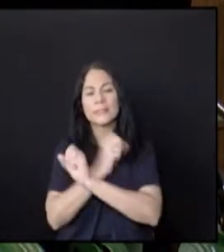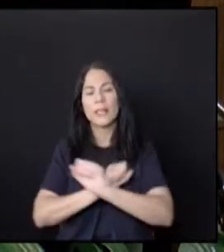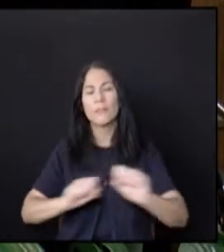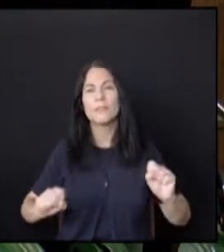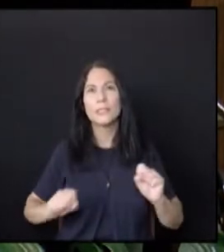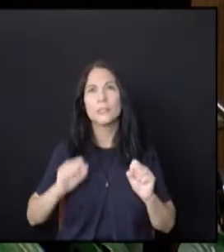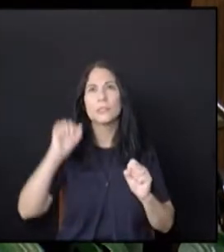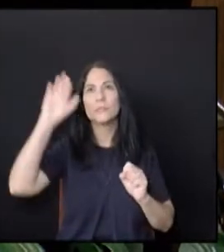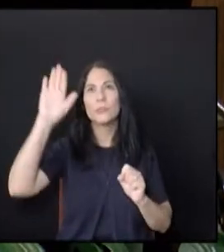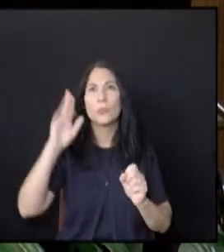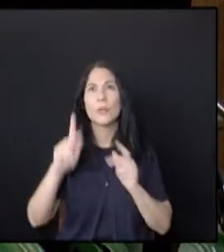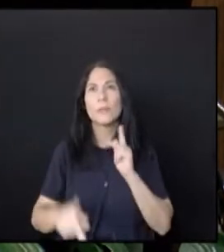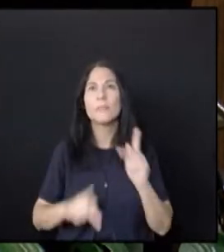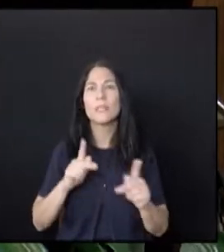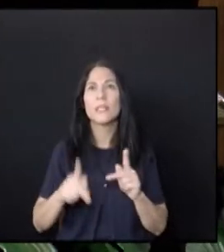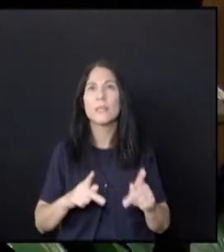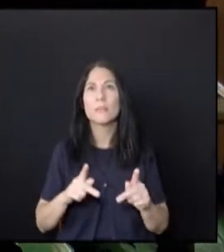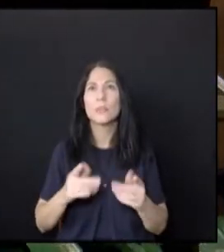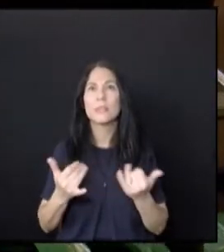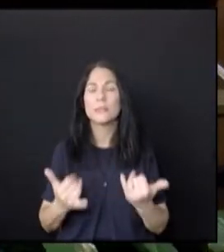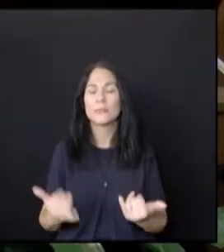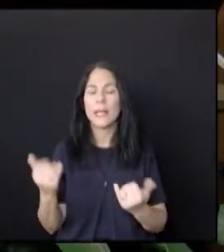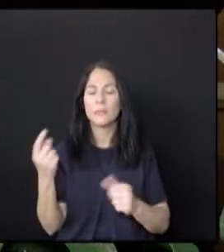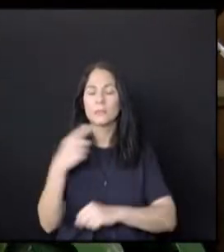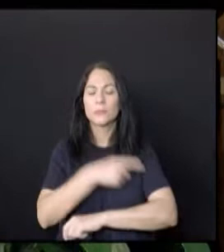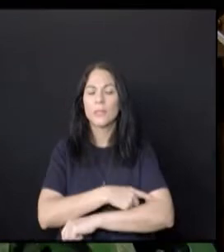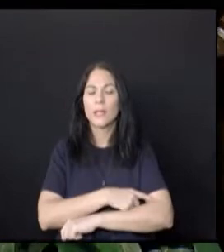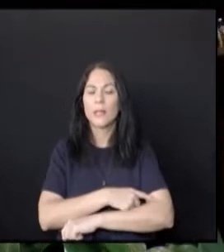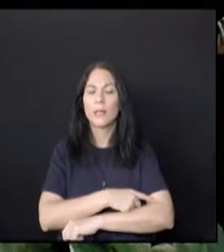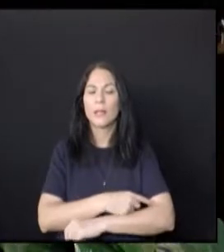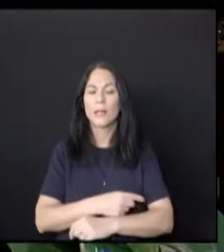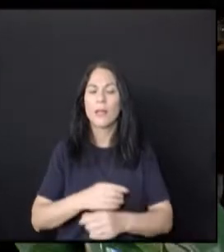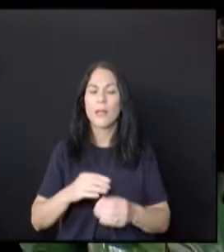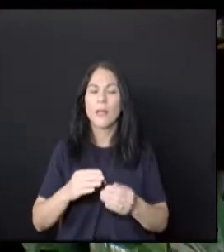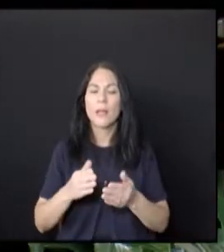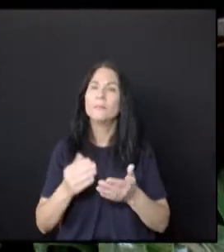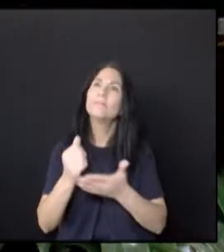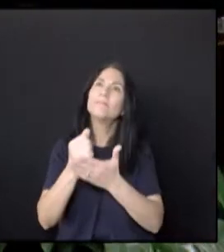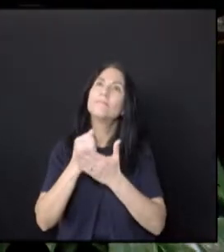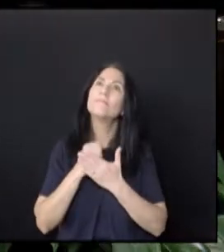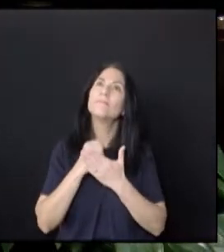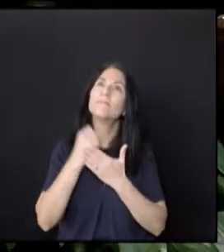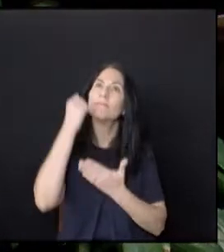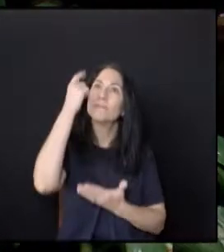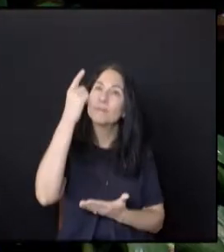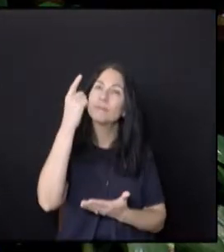your people. And so now today, Lord, open our eyes,